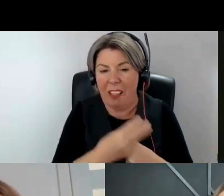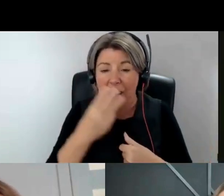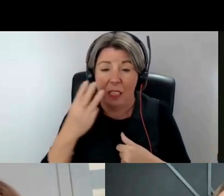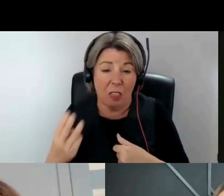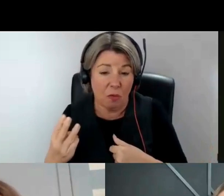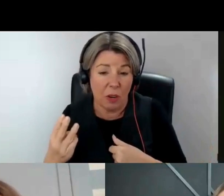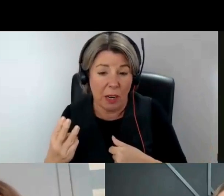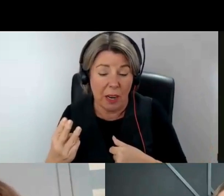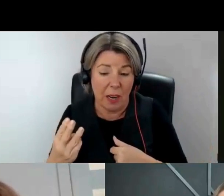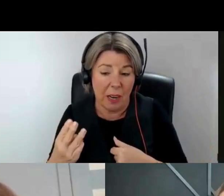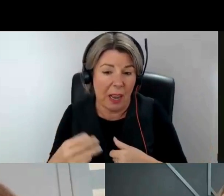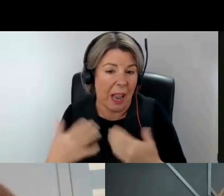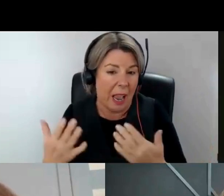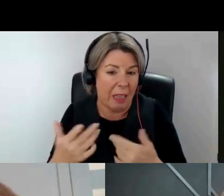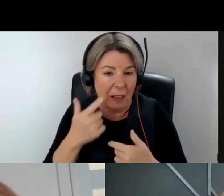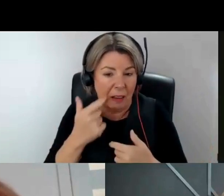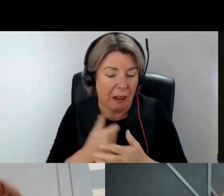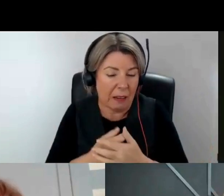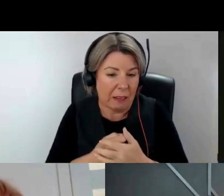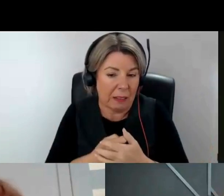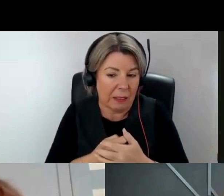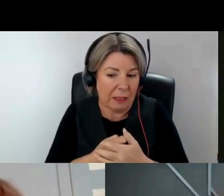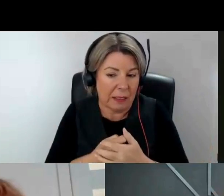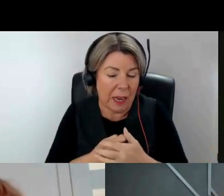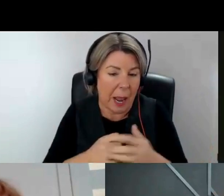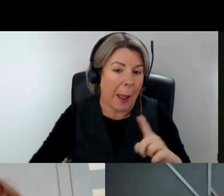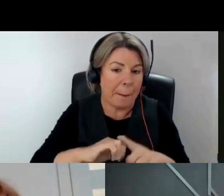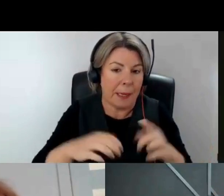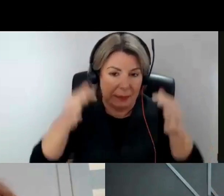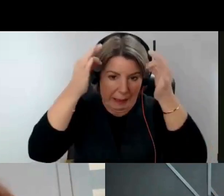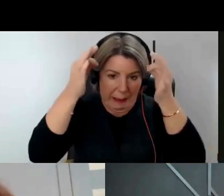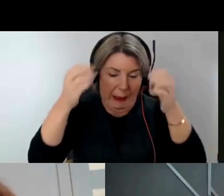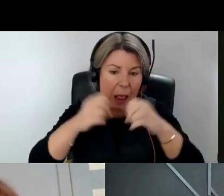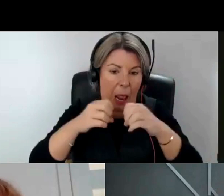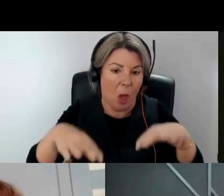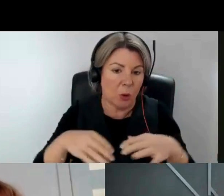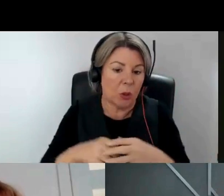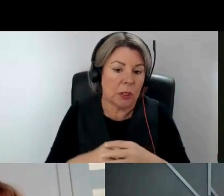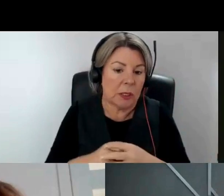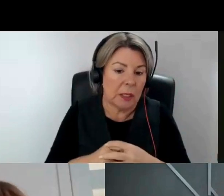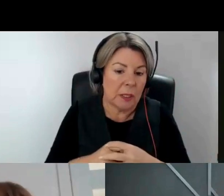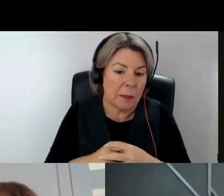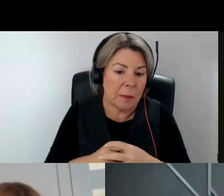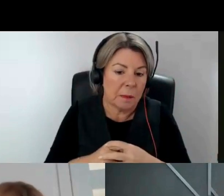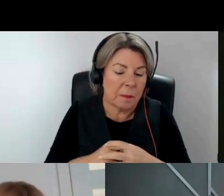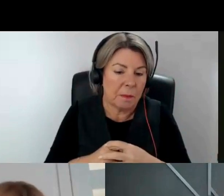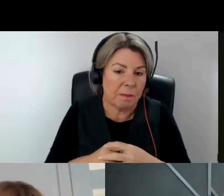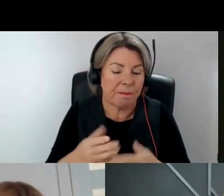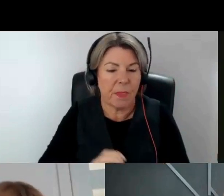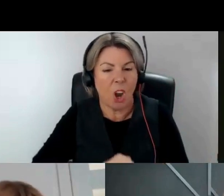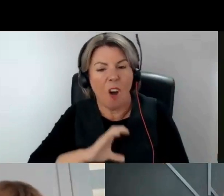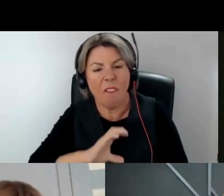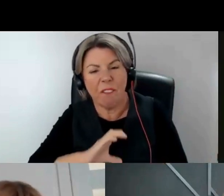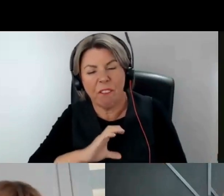and is there anything that might impact on hair loss? And I suppose it's the confidence around that. And there